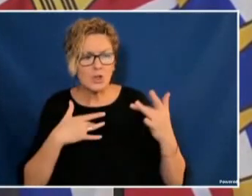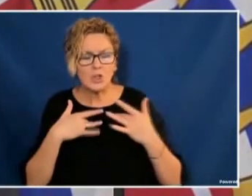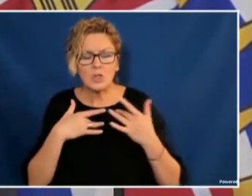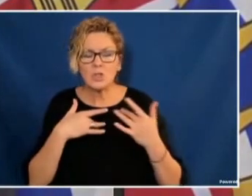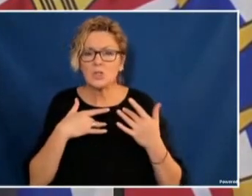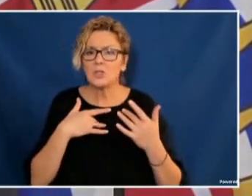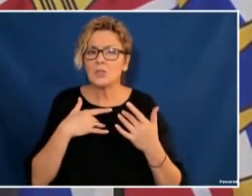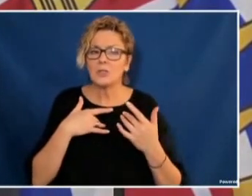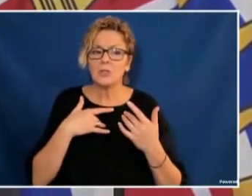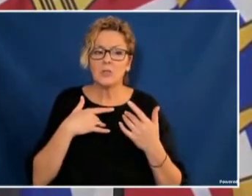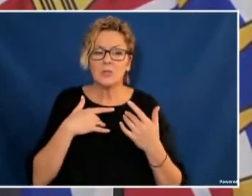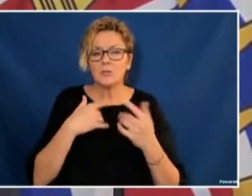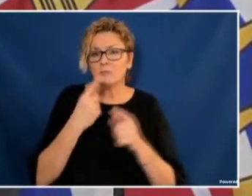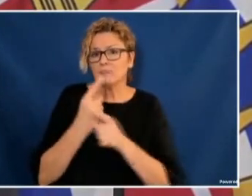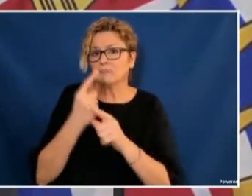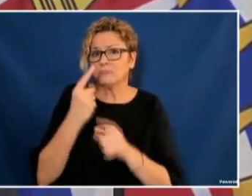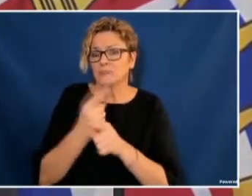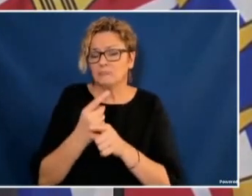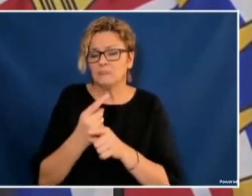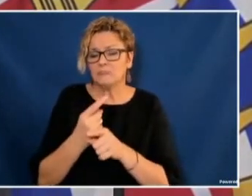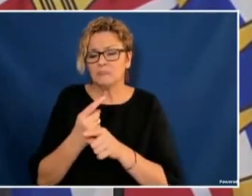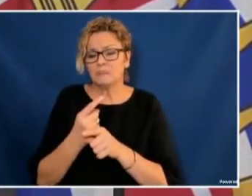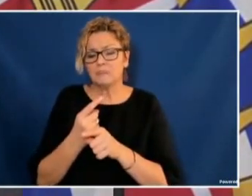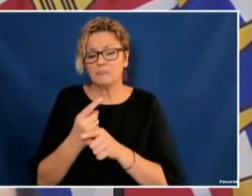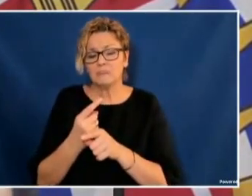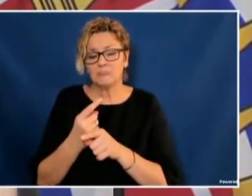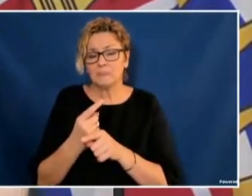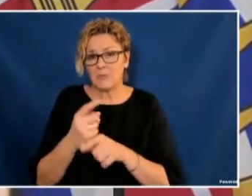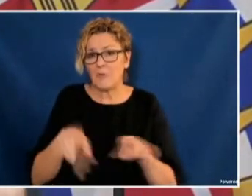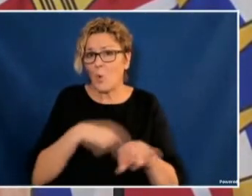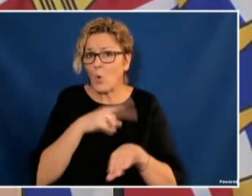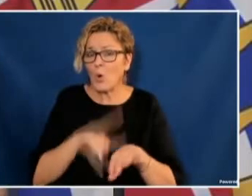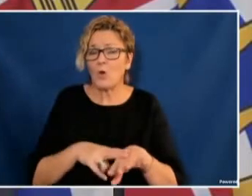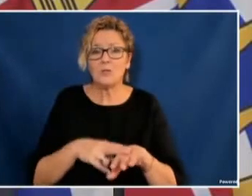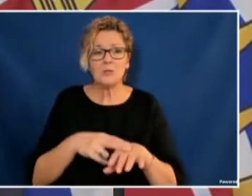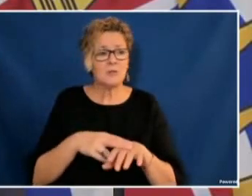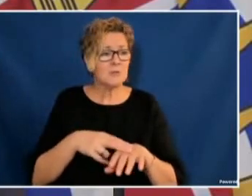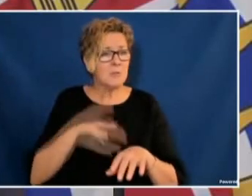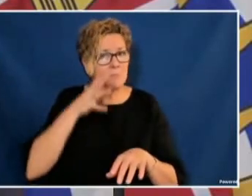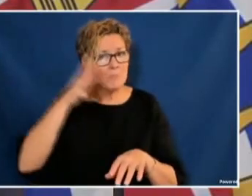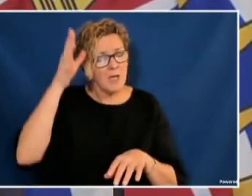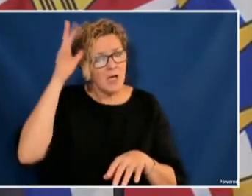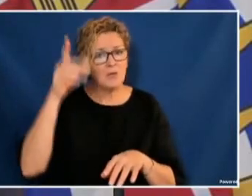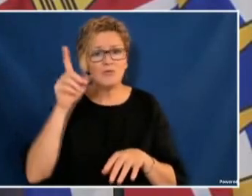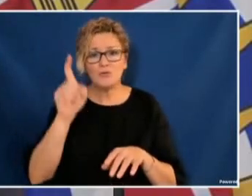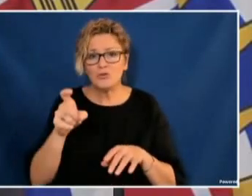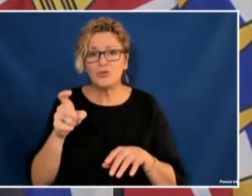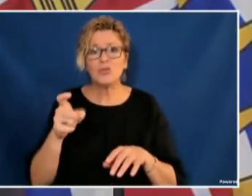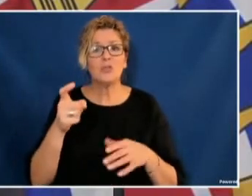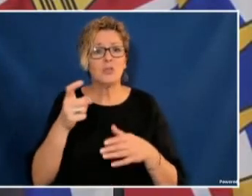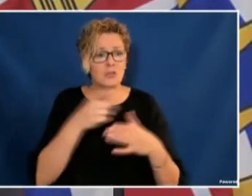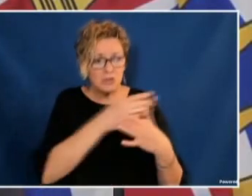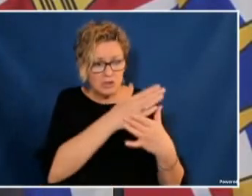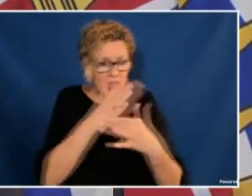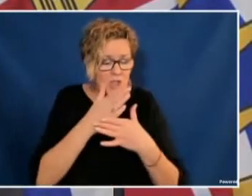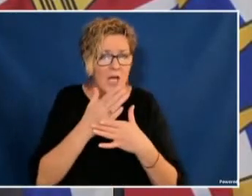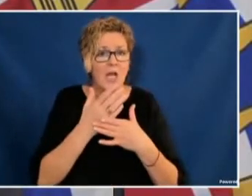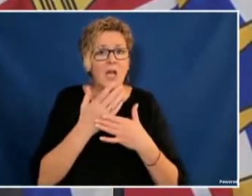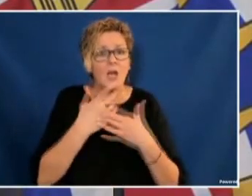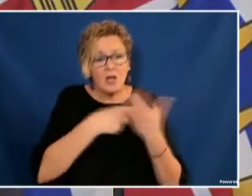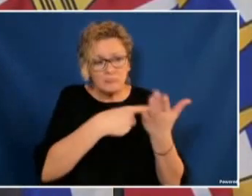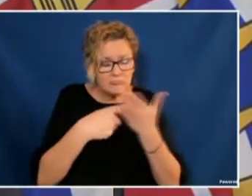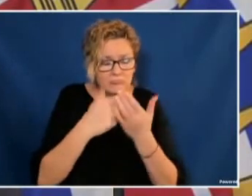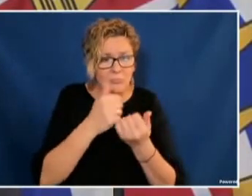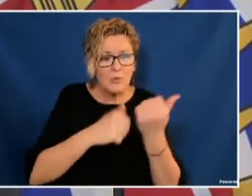infection control practitioners with additional both operational support and staff support